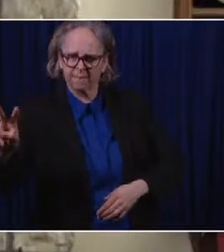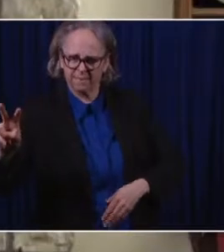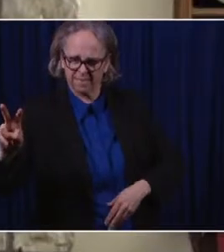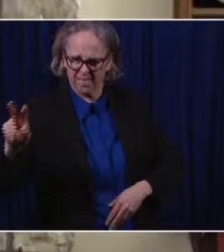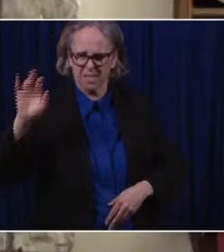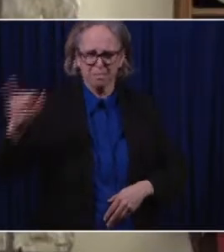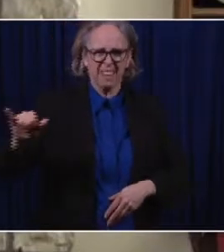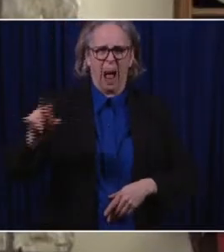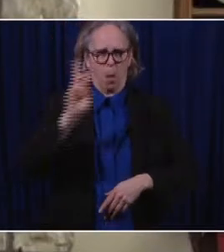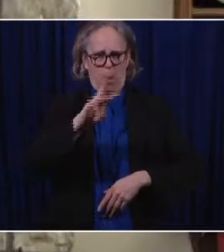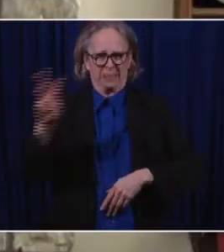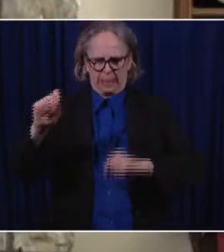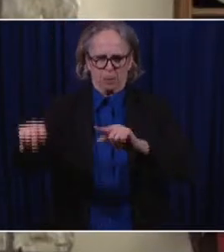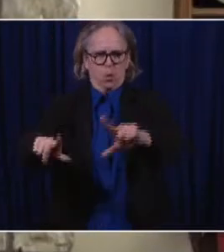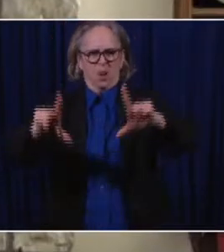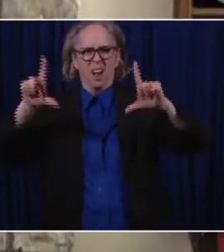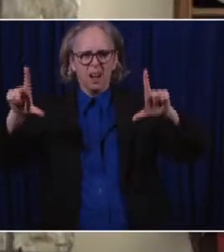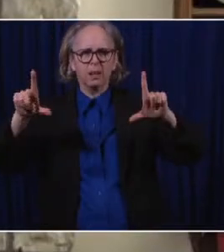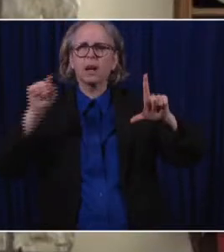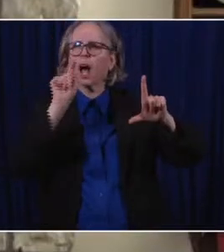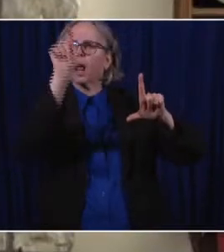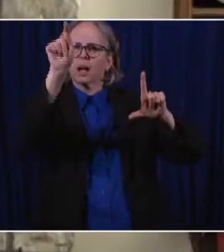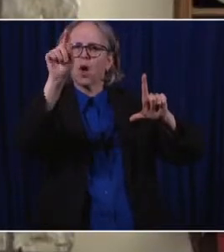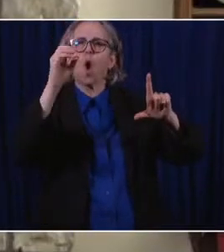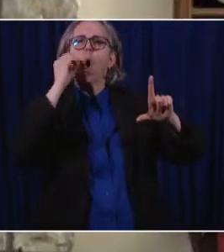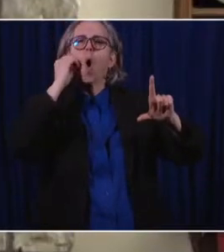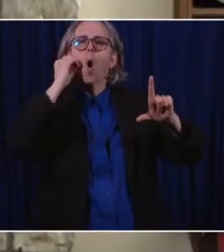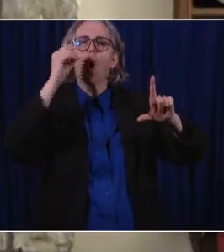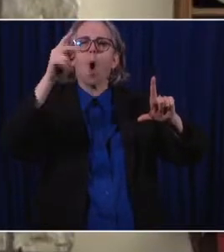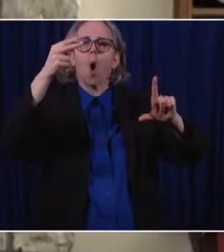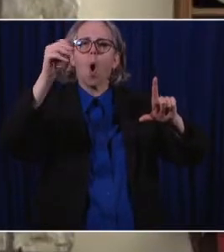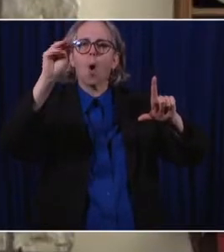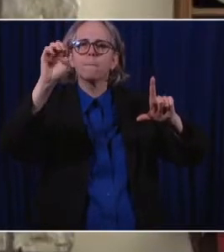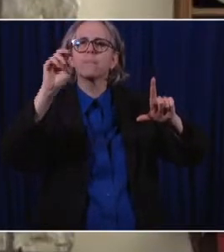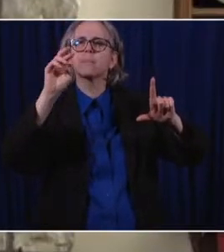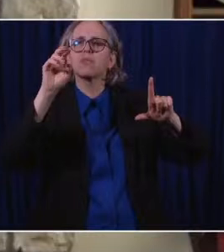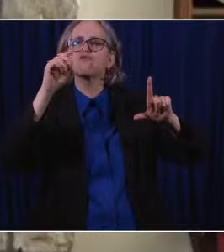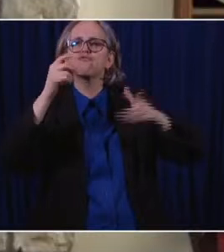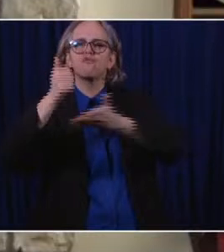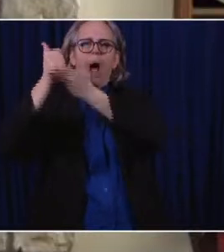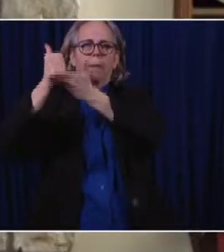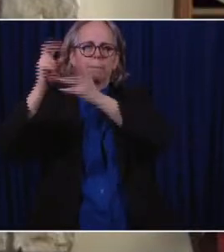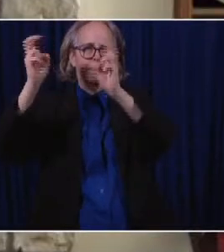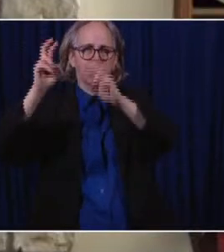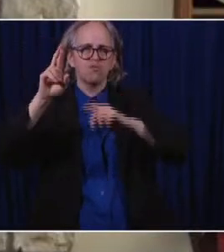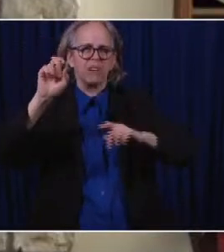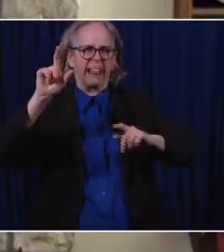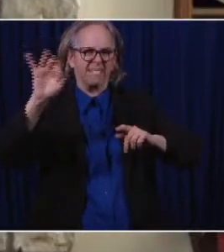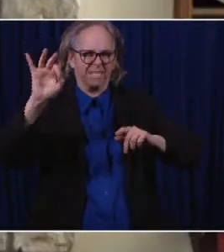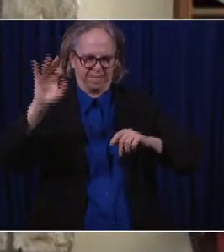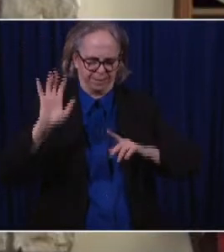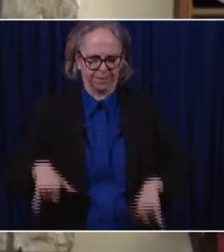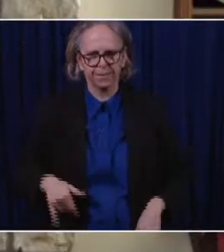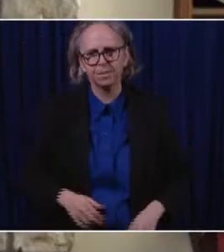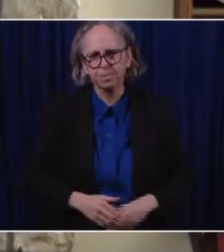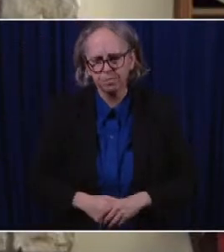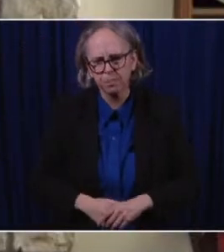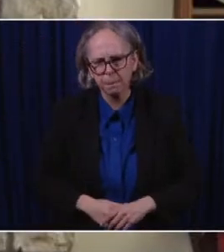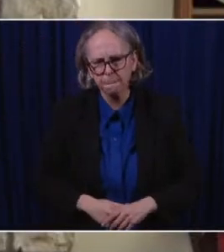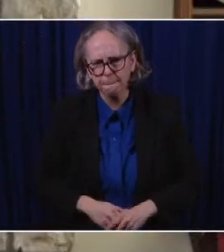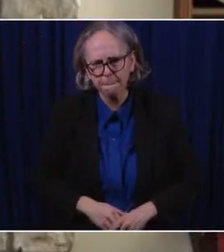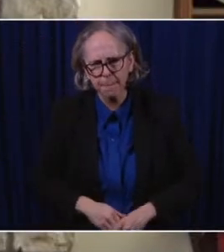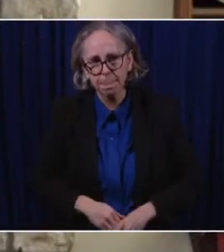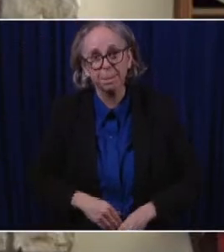Talk for a moment about our nursing homes. Since the pandemic began, individuals in long-term